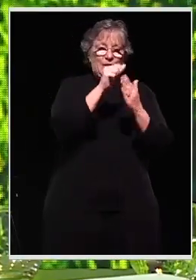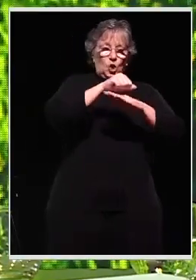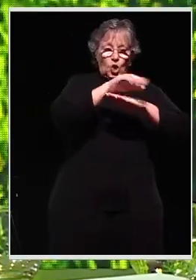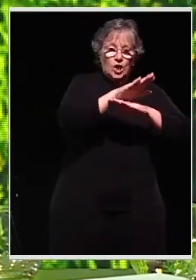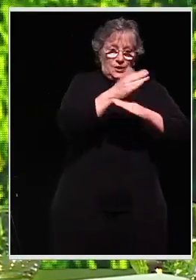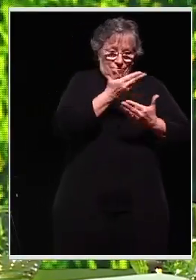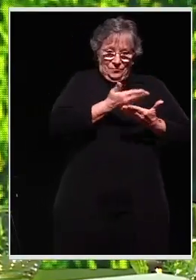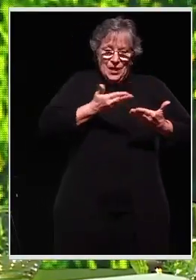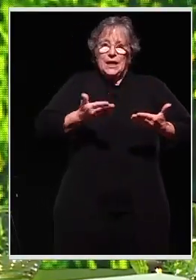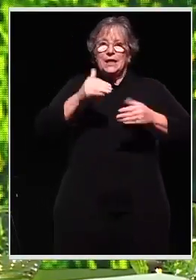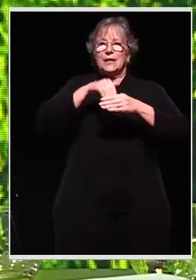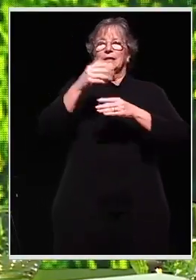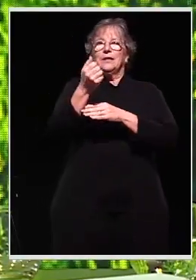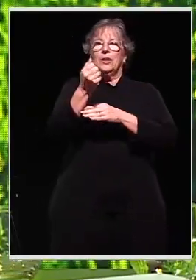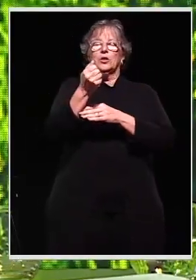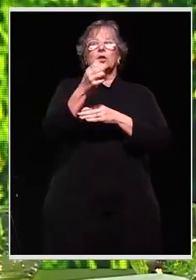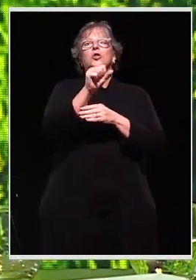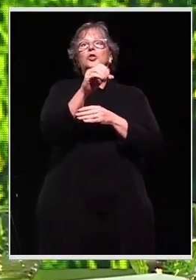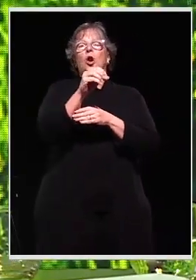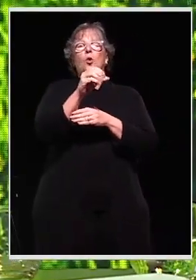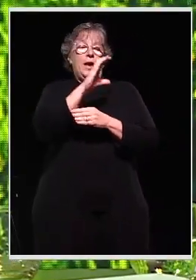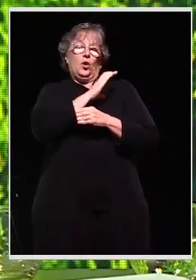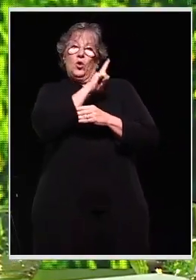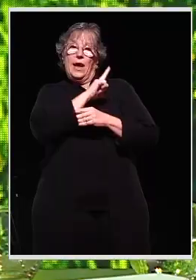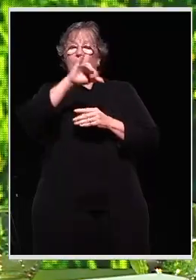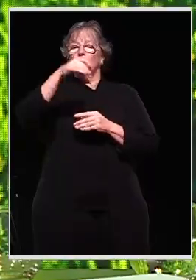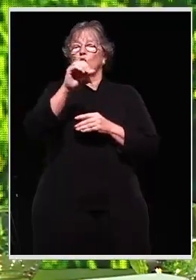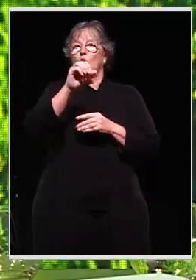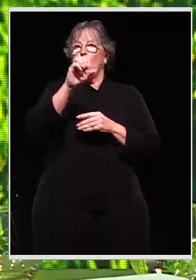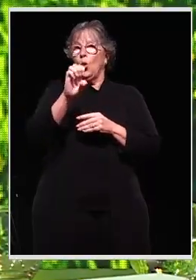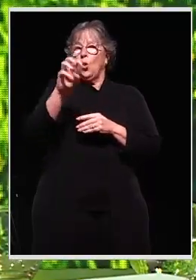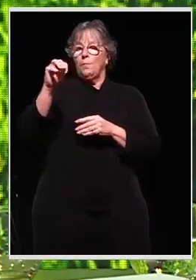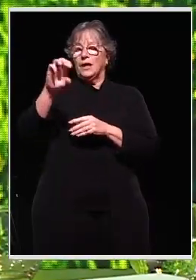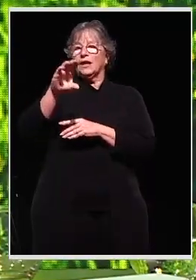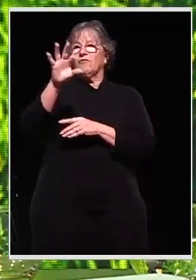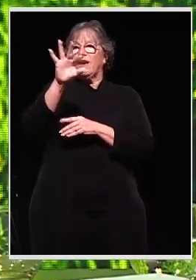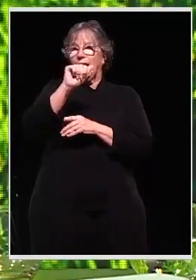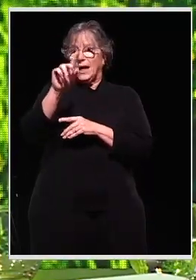doing at Cornell with Joe McFadden's work with these methane stalls, they're measuring